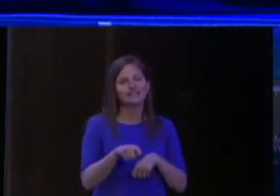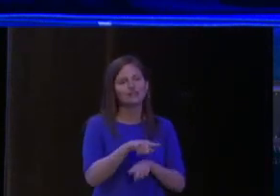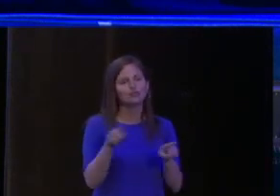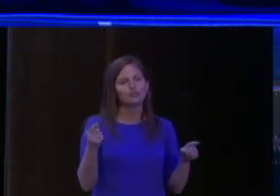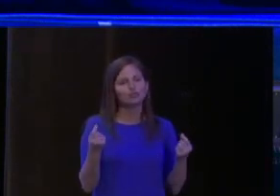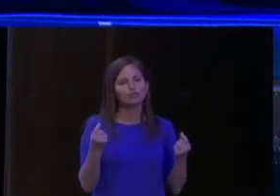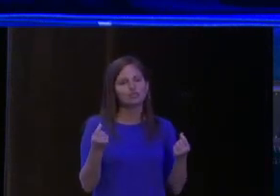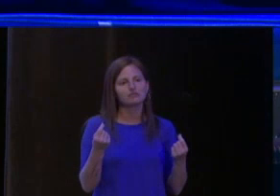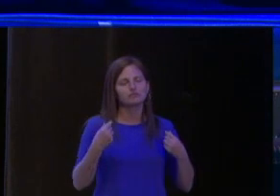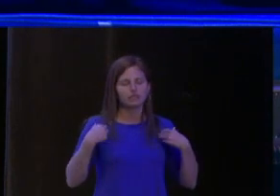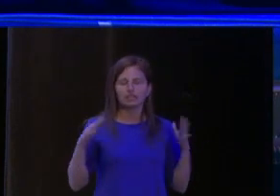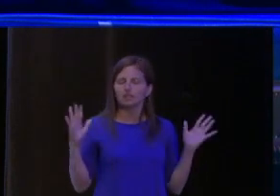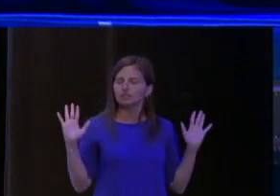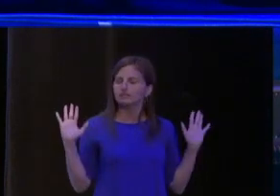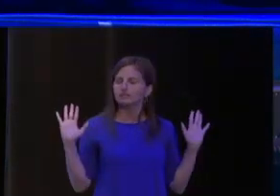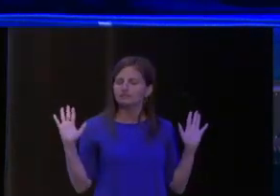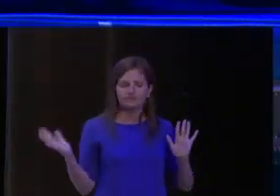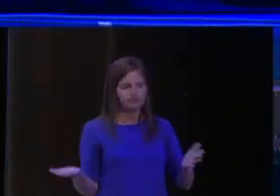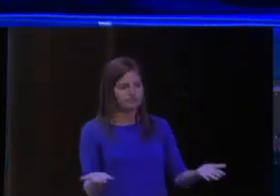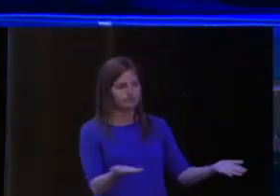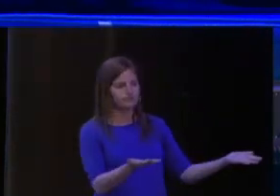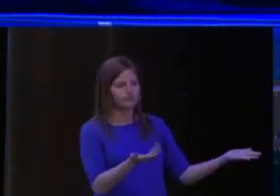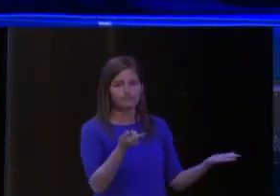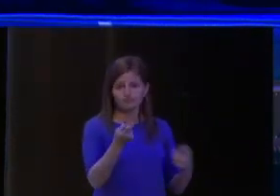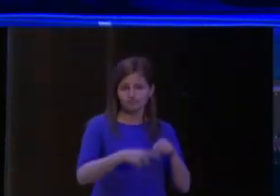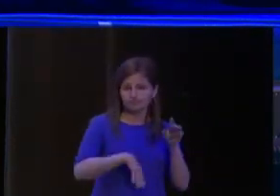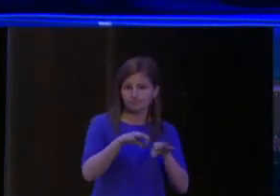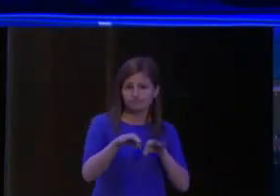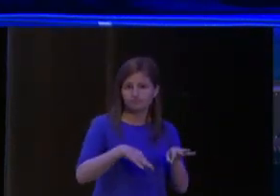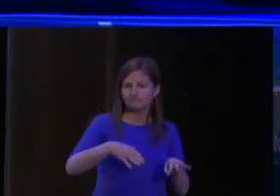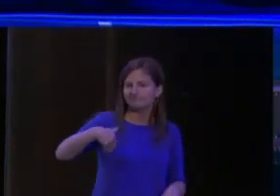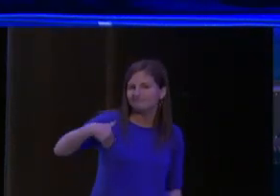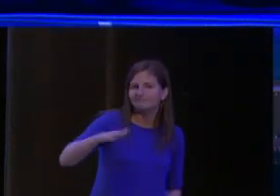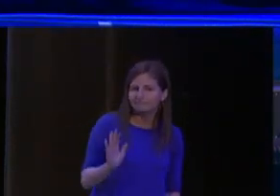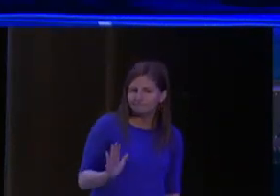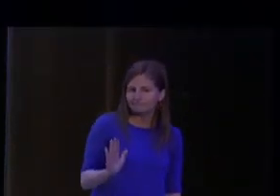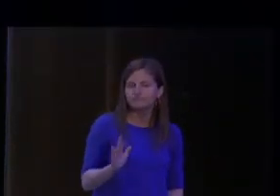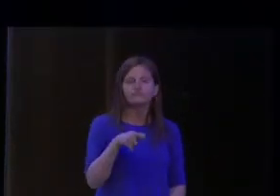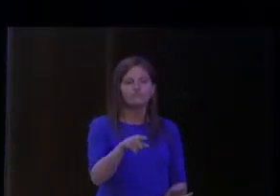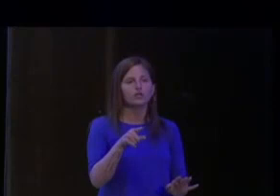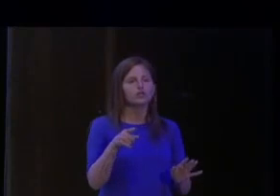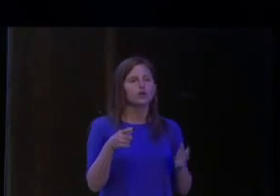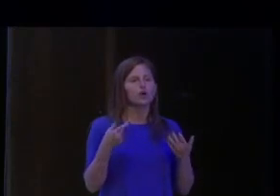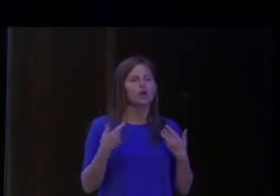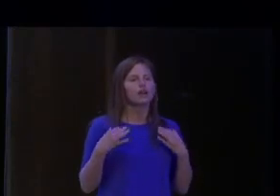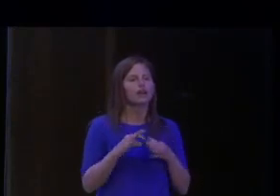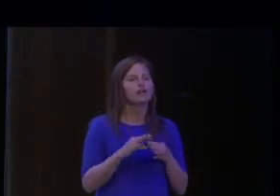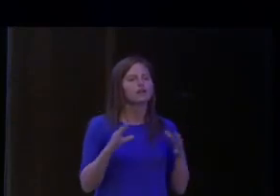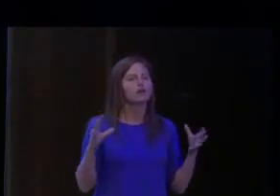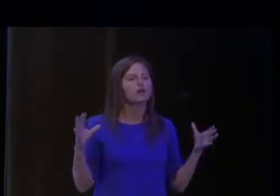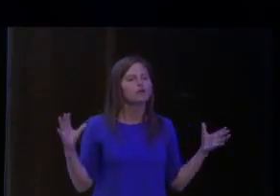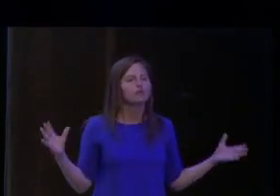you're yielding. And even though you may not be able to describe it quite yet, you're yielding to that which